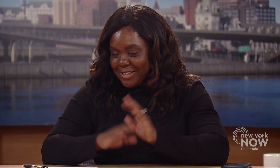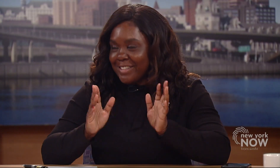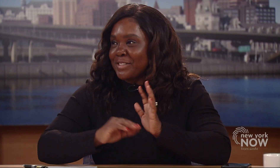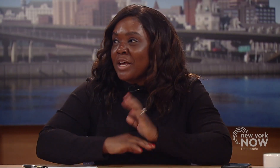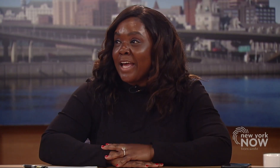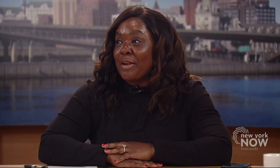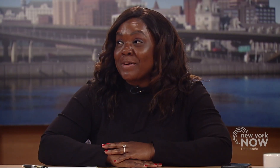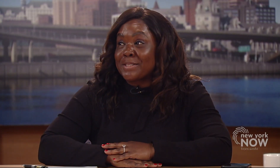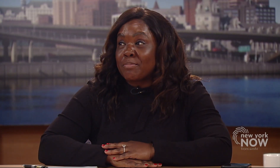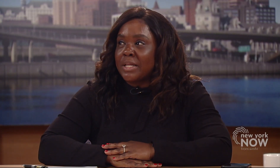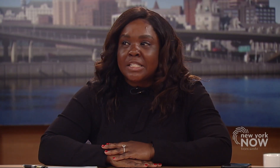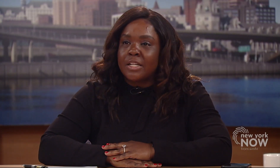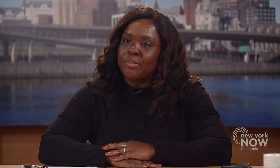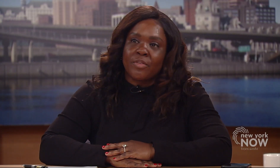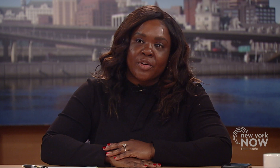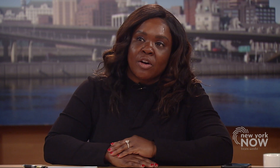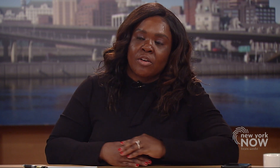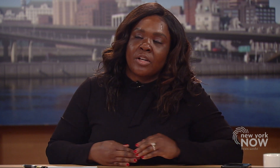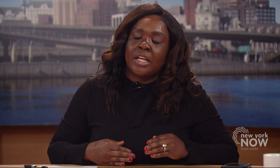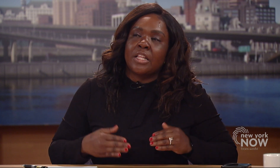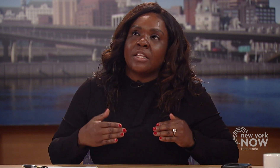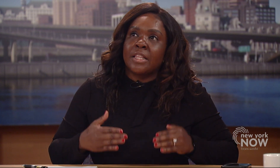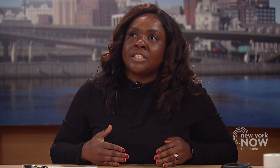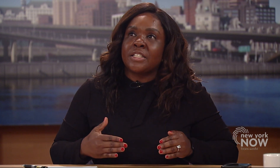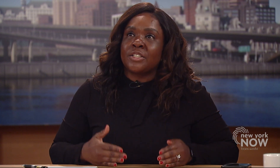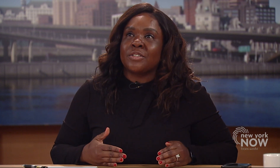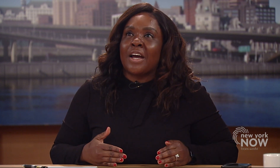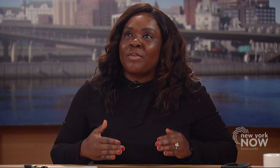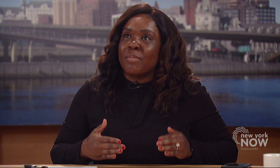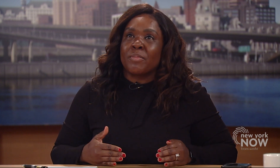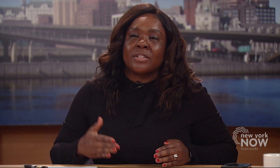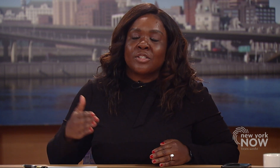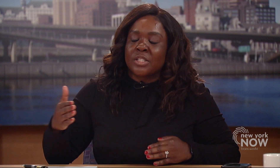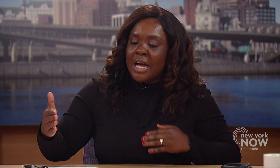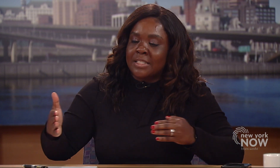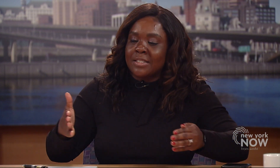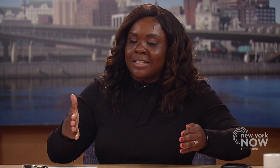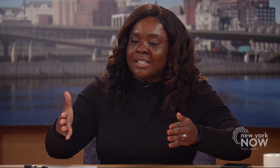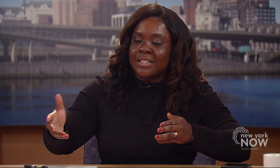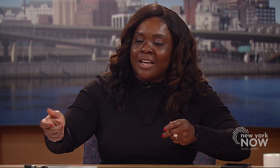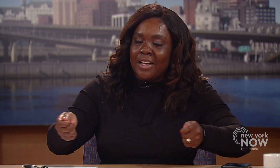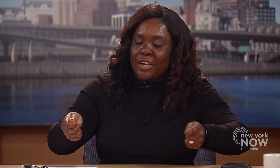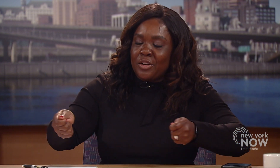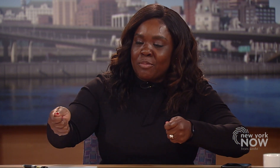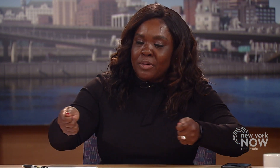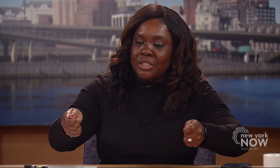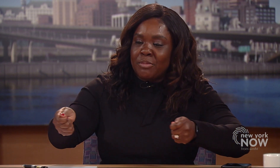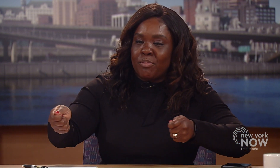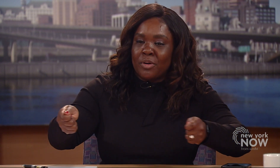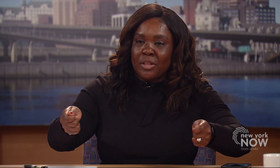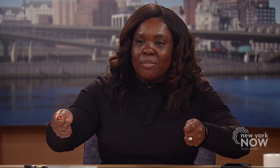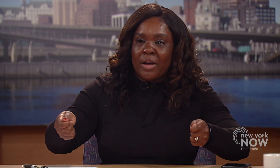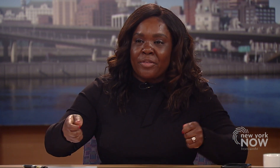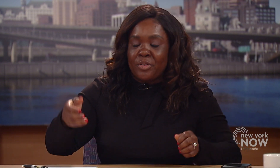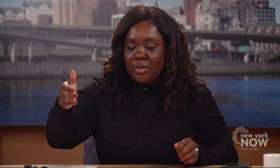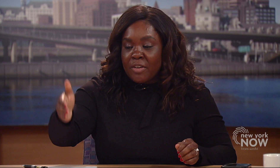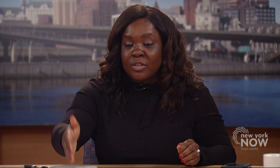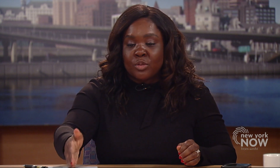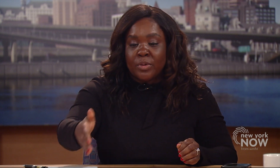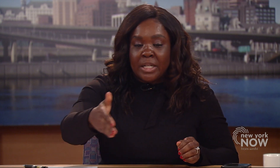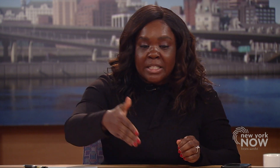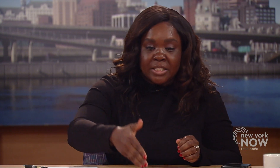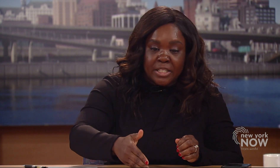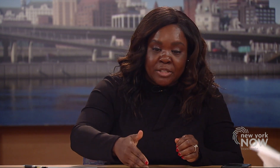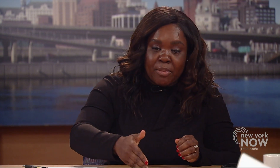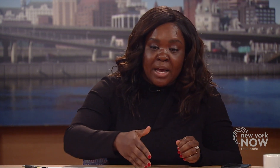little kids. Anyways, but it's going to be very hard. The legislature, I remember this, there's constantly this, you know, push and pull about, you know,